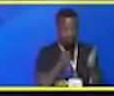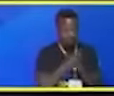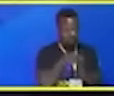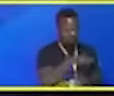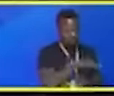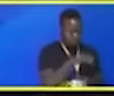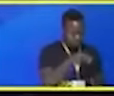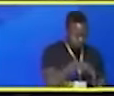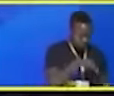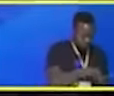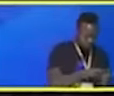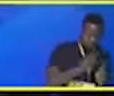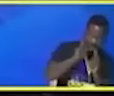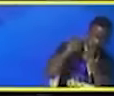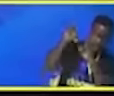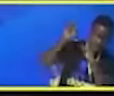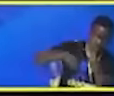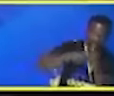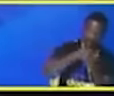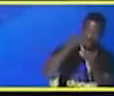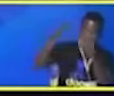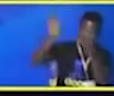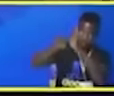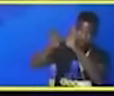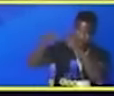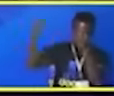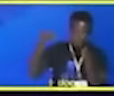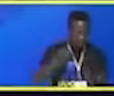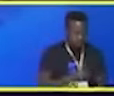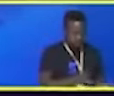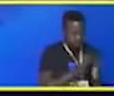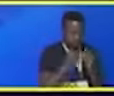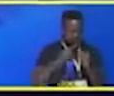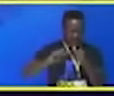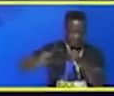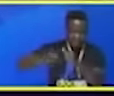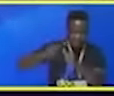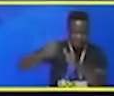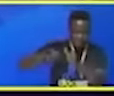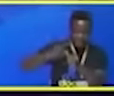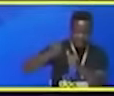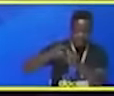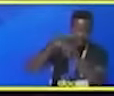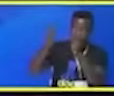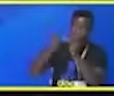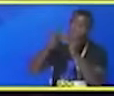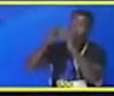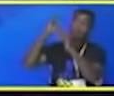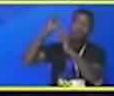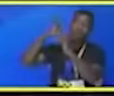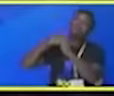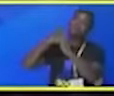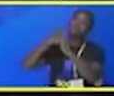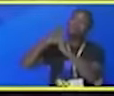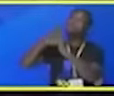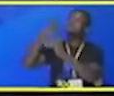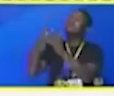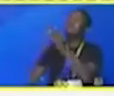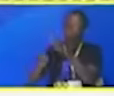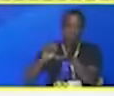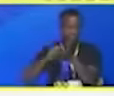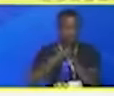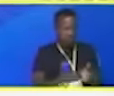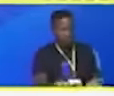from that plane. Now that the door is open, the first admonishment from that voice that he heard was to come up